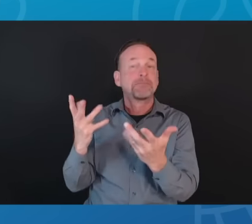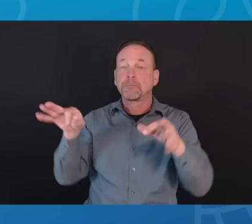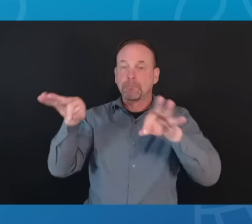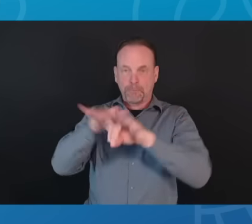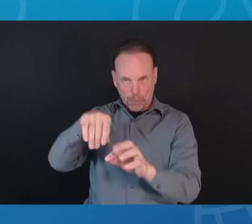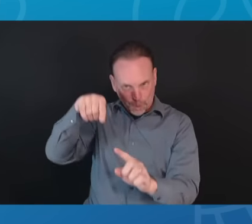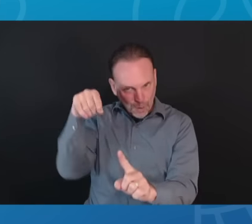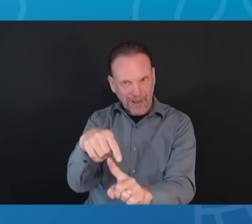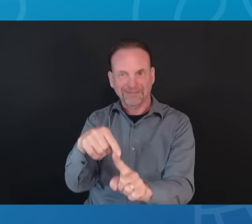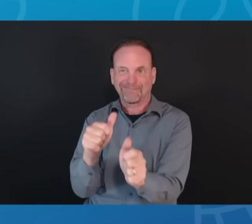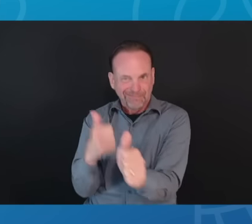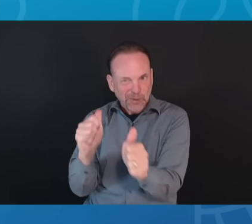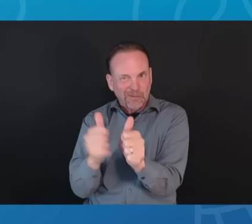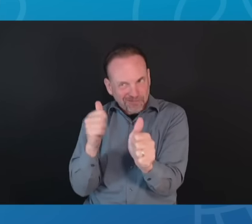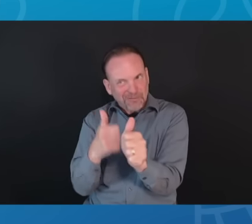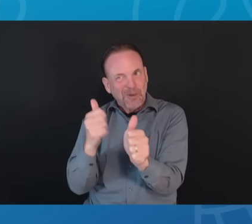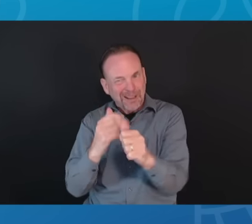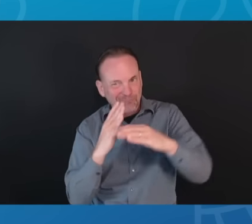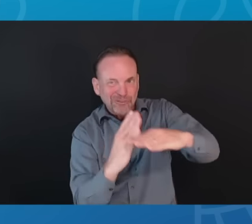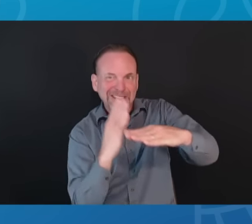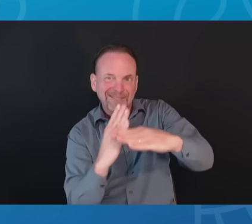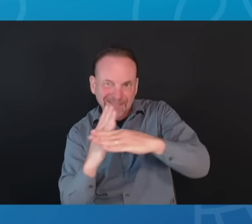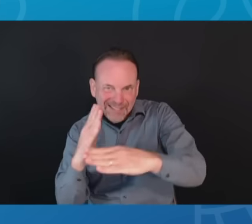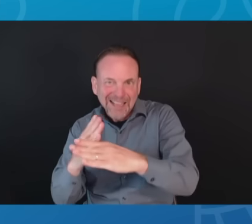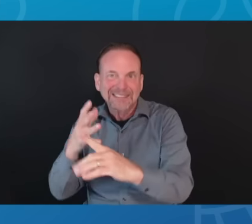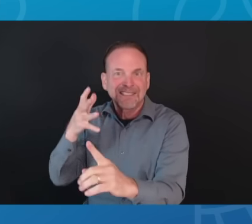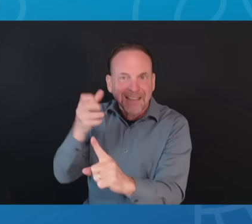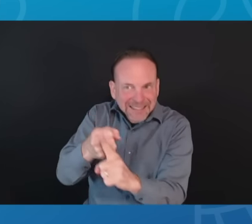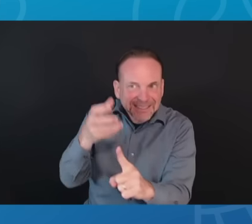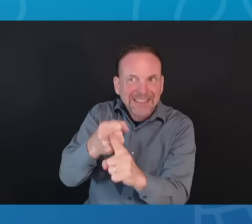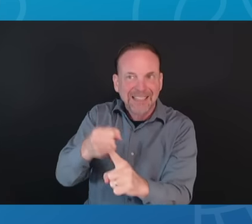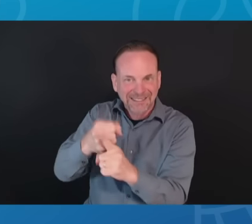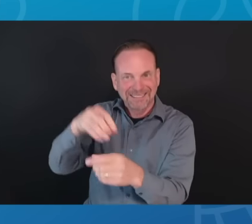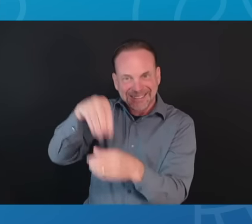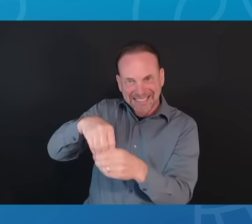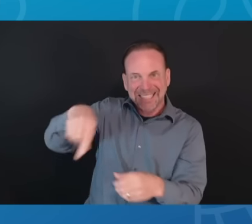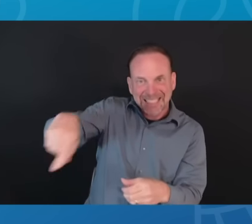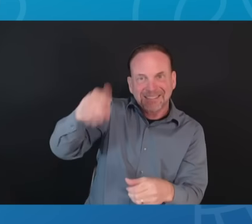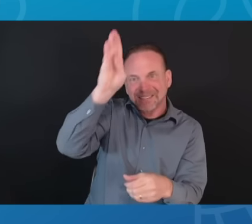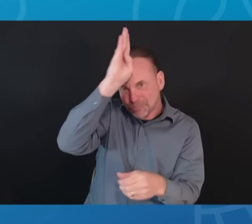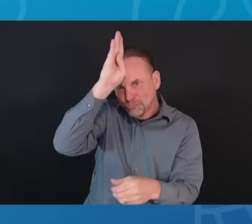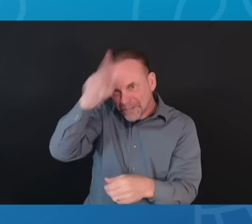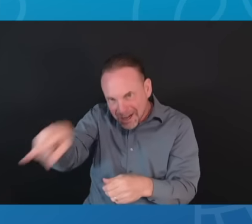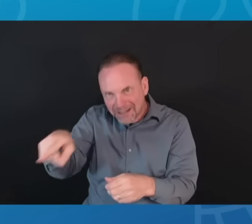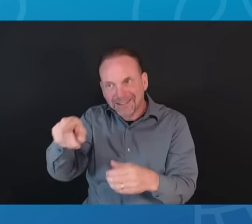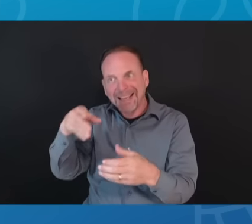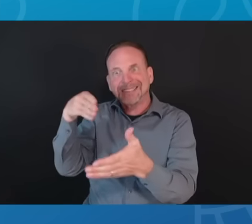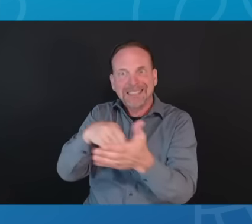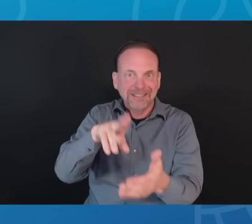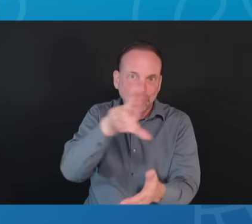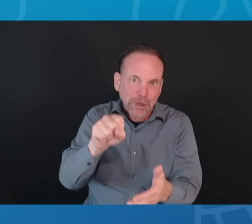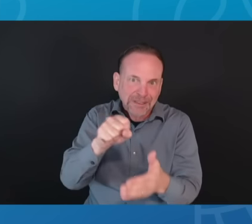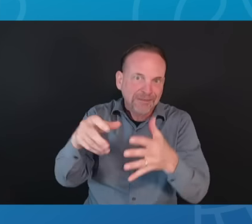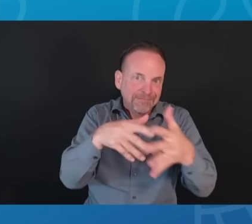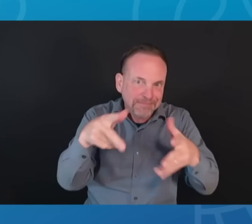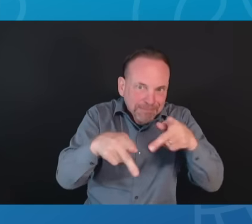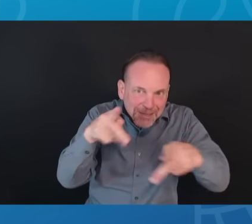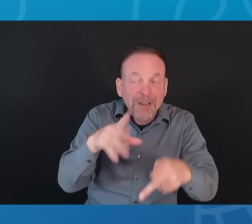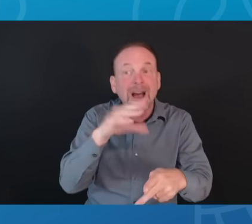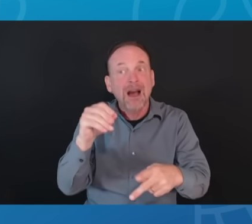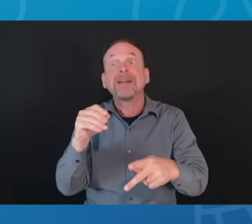on U.S. personnel, U.S. interests inside Iraq, and the importance of holding people accountable. So far, Israel has not responded to these groups inside